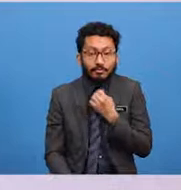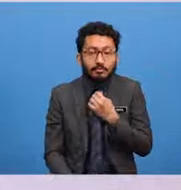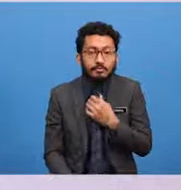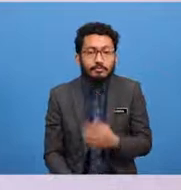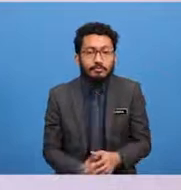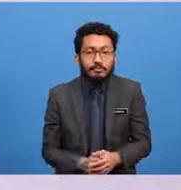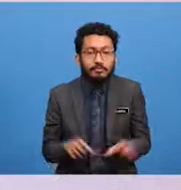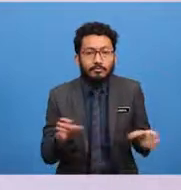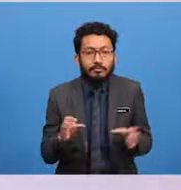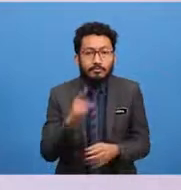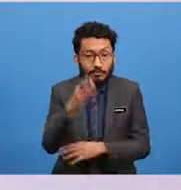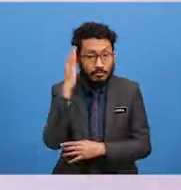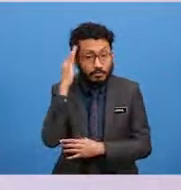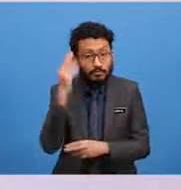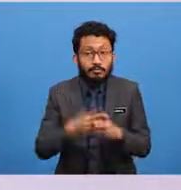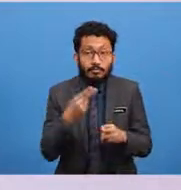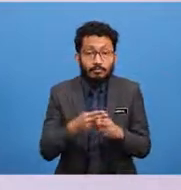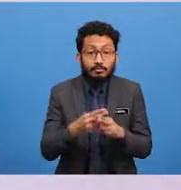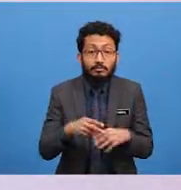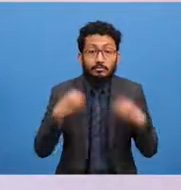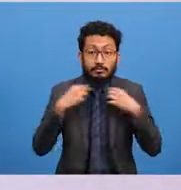Do you know the name of this cloth?